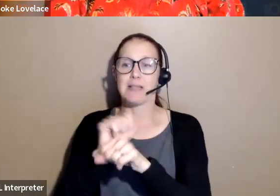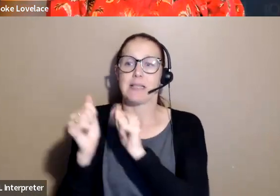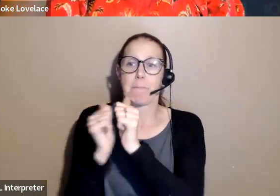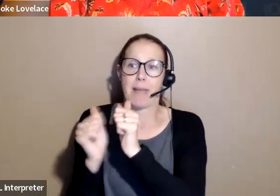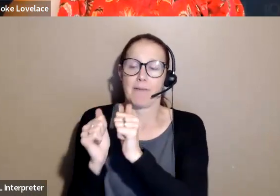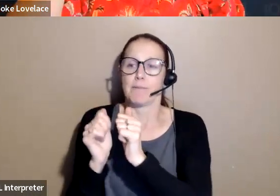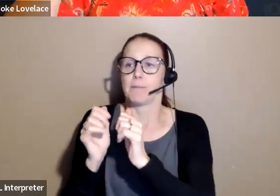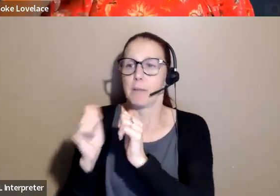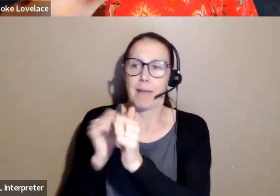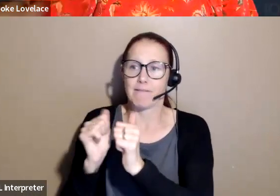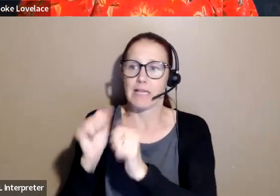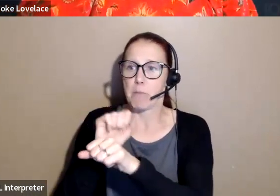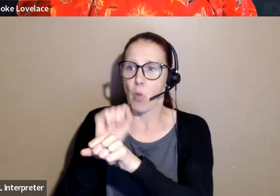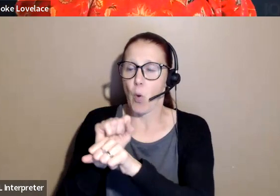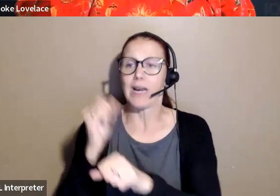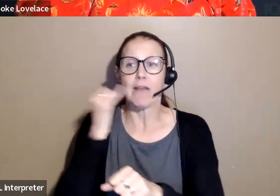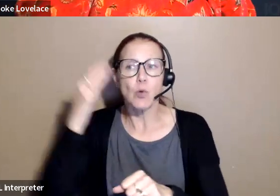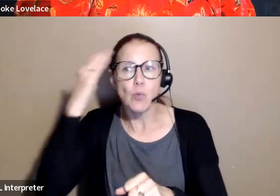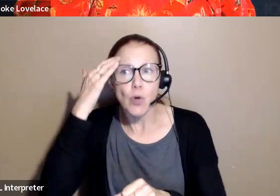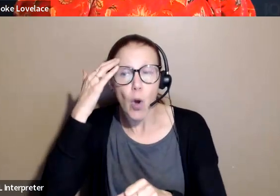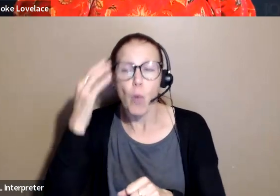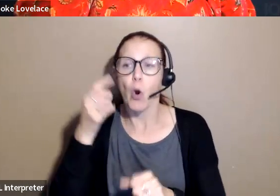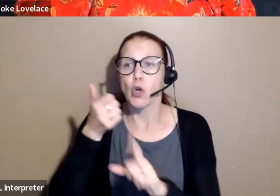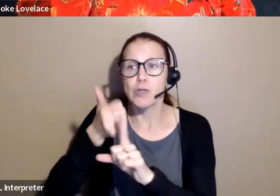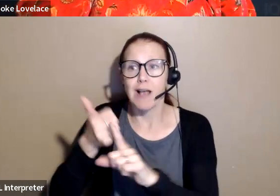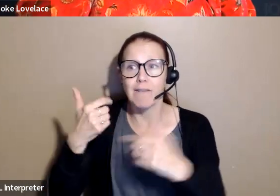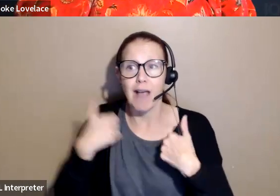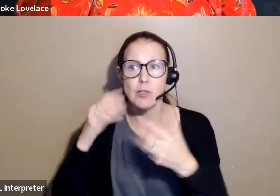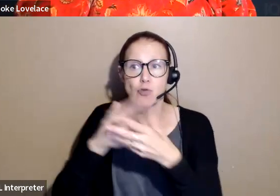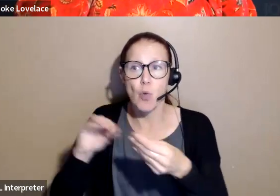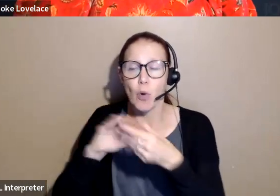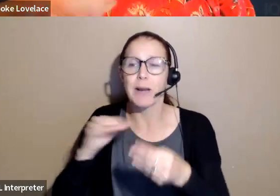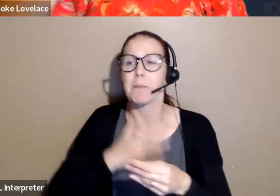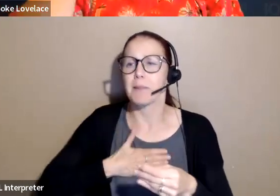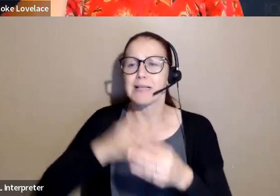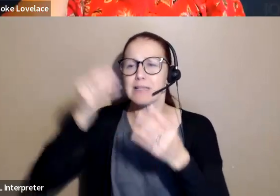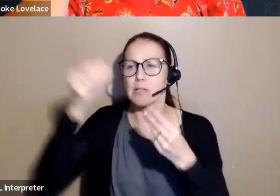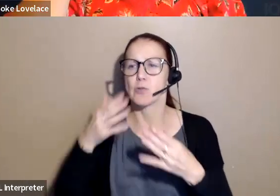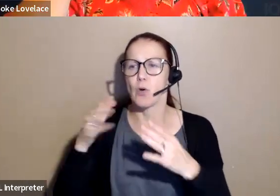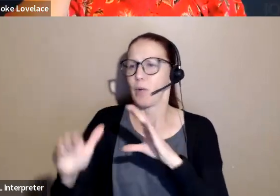like that and wants to talk to us and share their story, just let us know, shoot us an email.